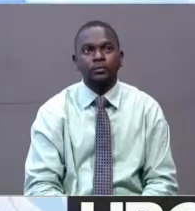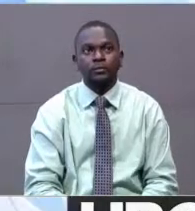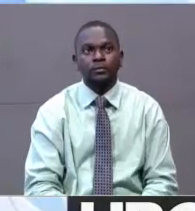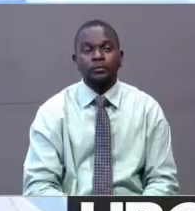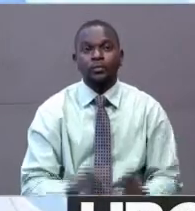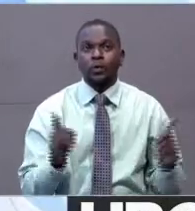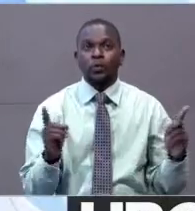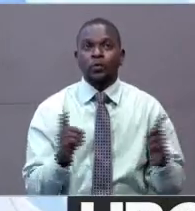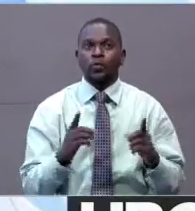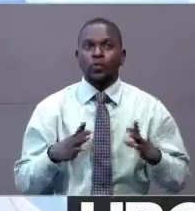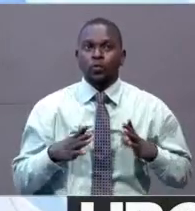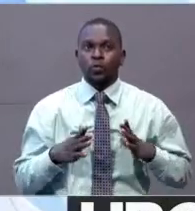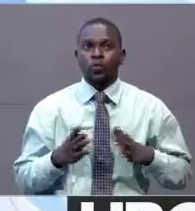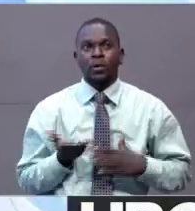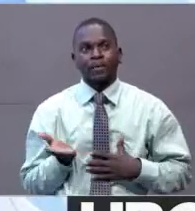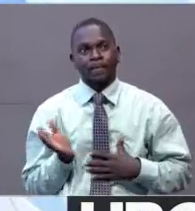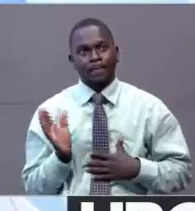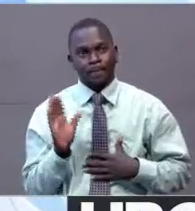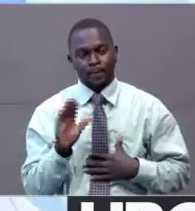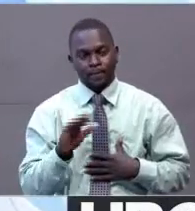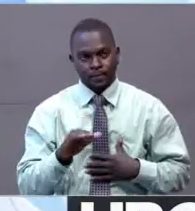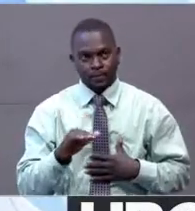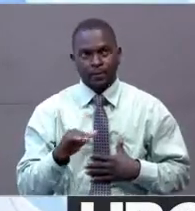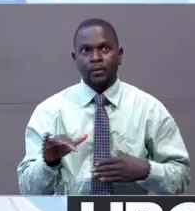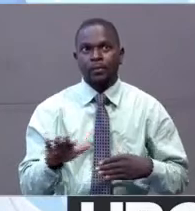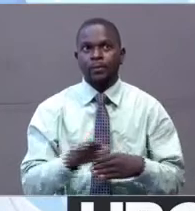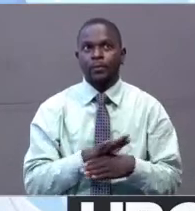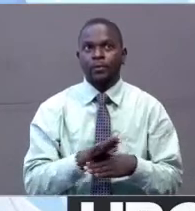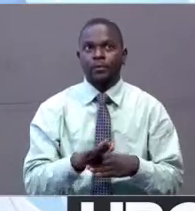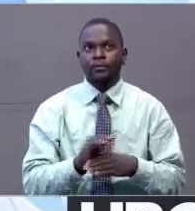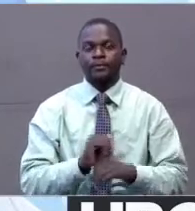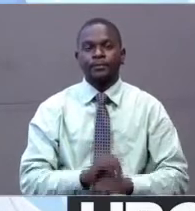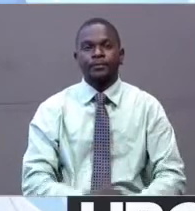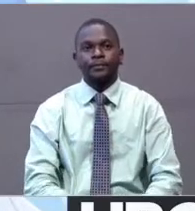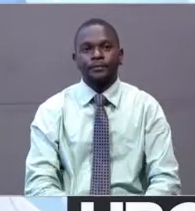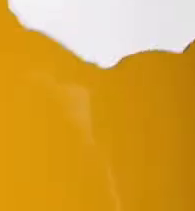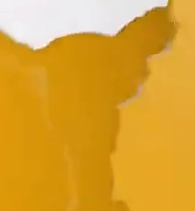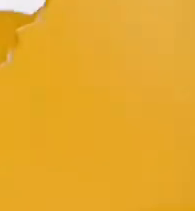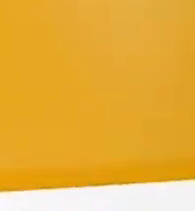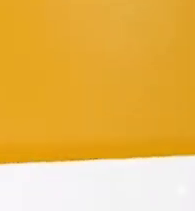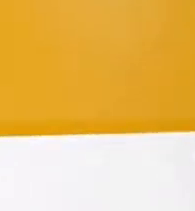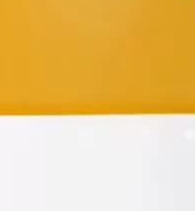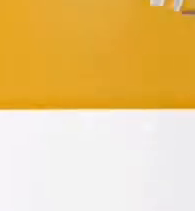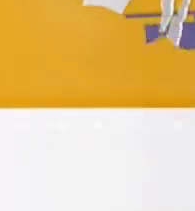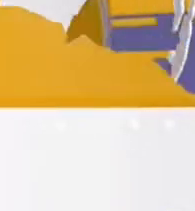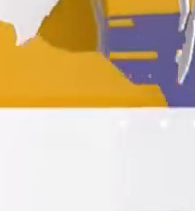And that takes us for a short commercial break. When we return, we'll be back with more news tonight. Stay tuned.